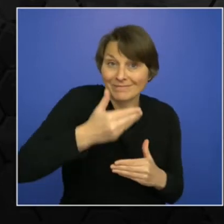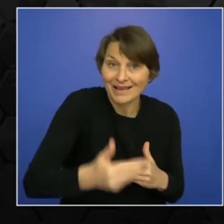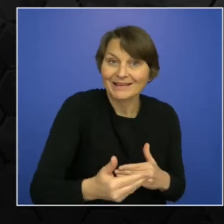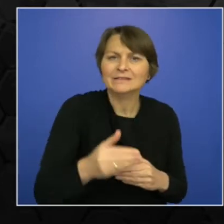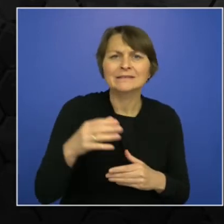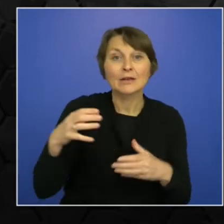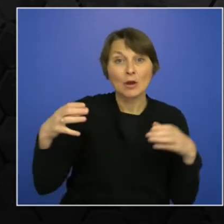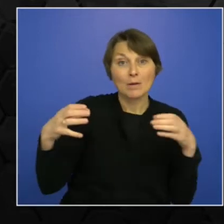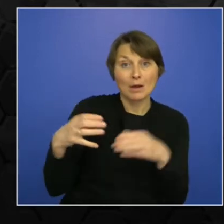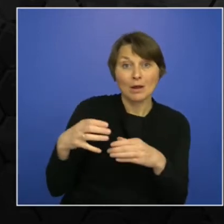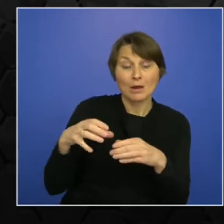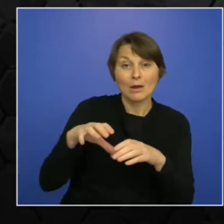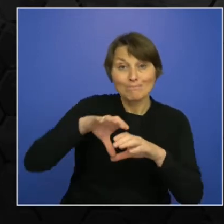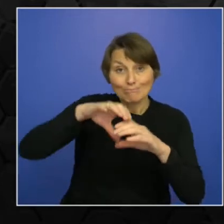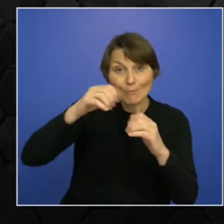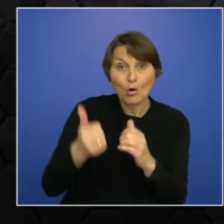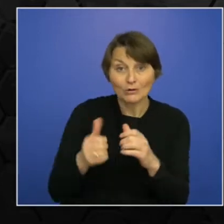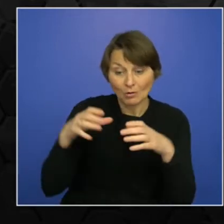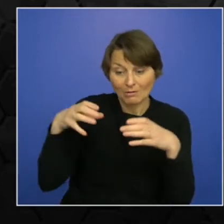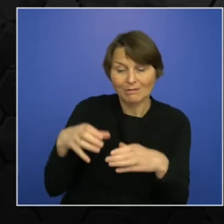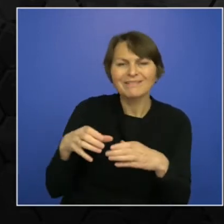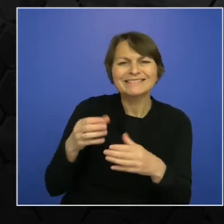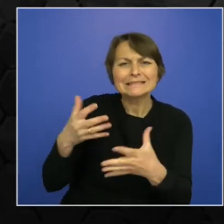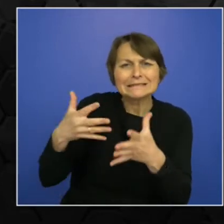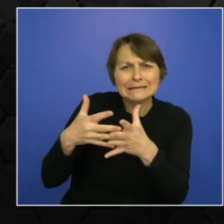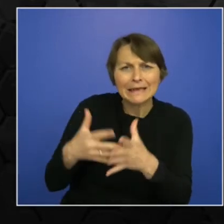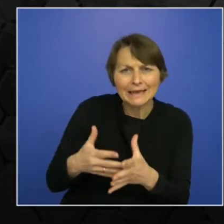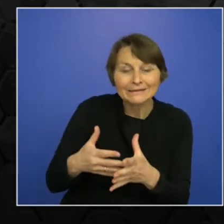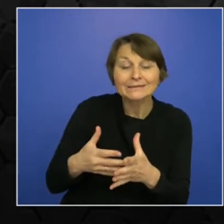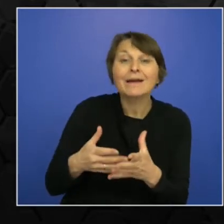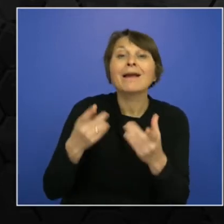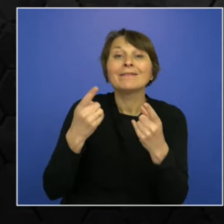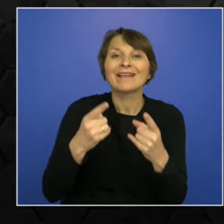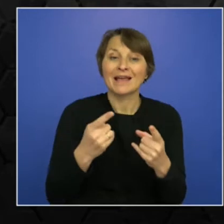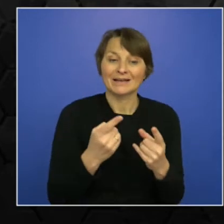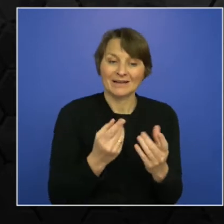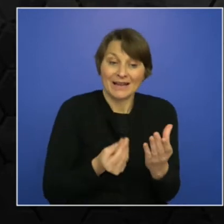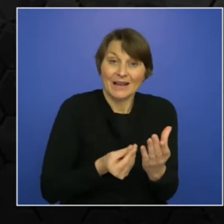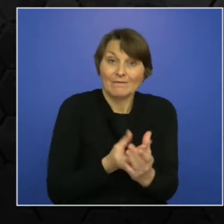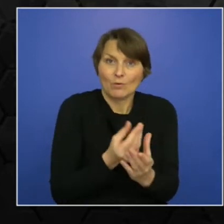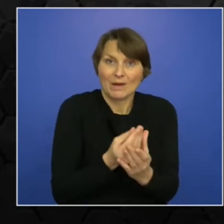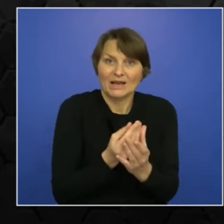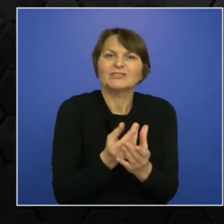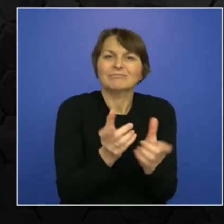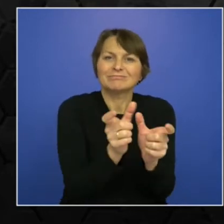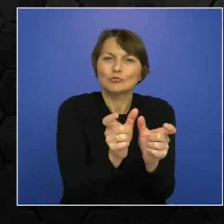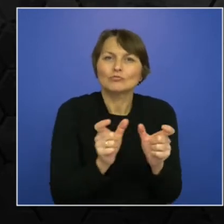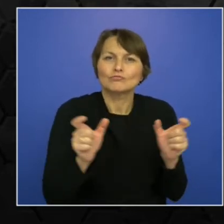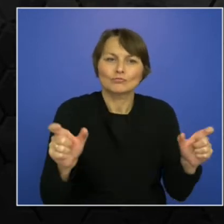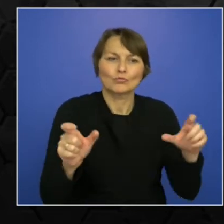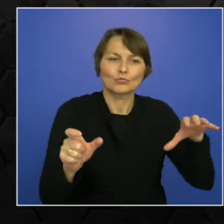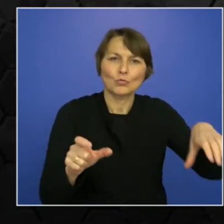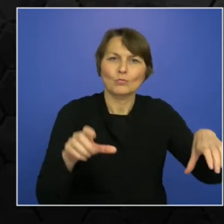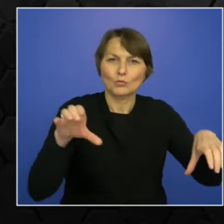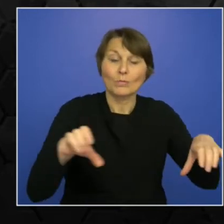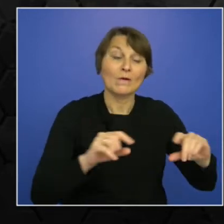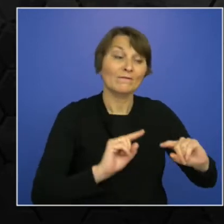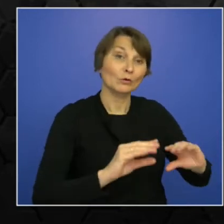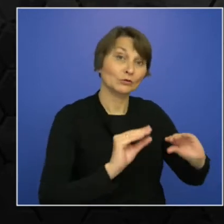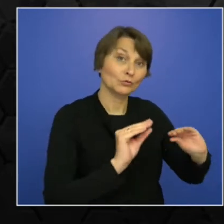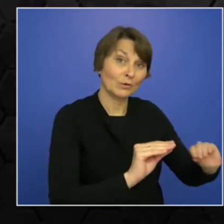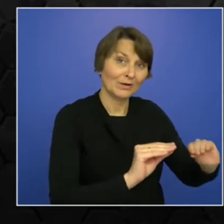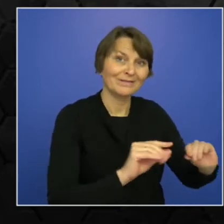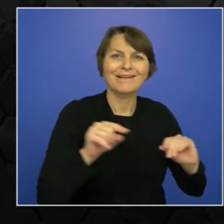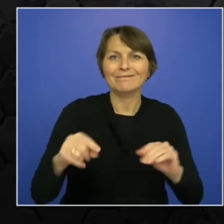The prepared data is split into two groups. The first group is the training set and the second is the test